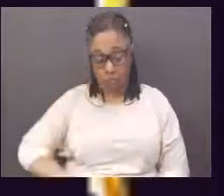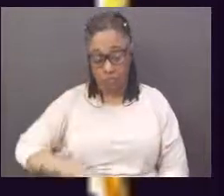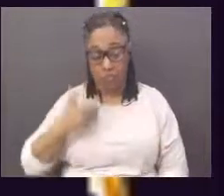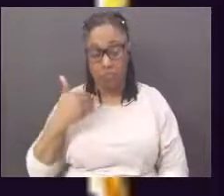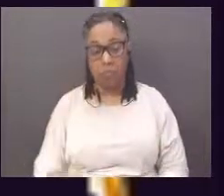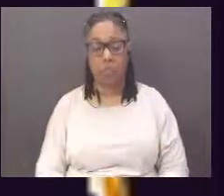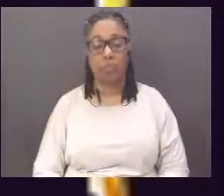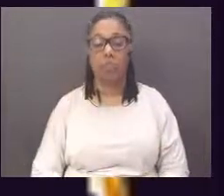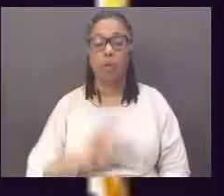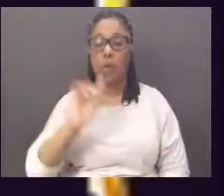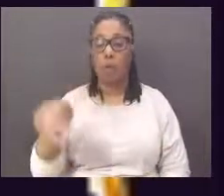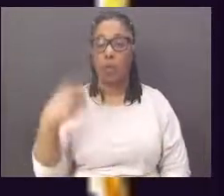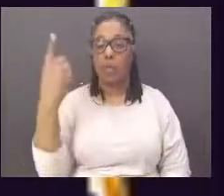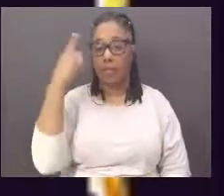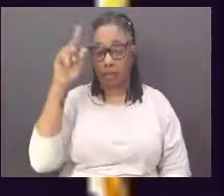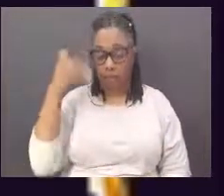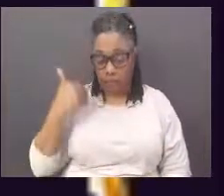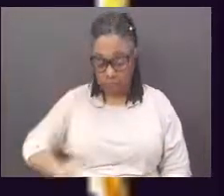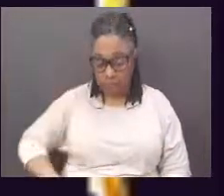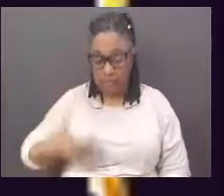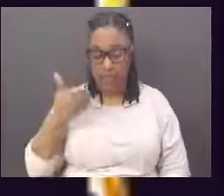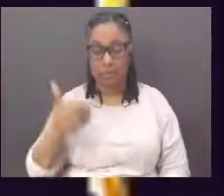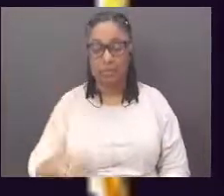Just for me.